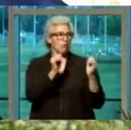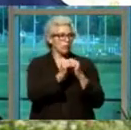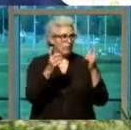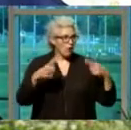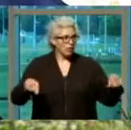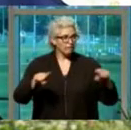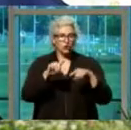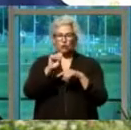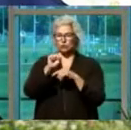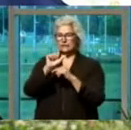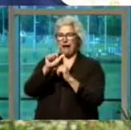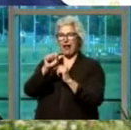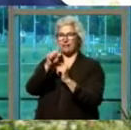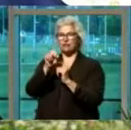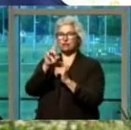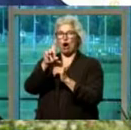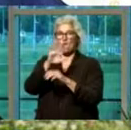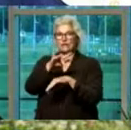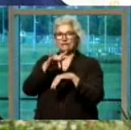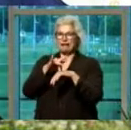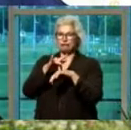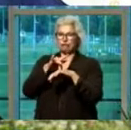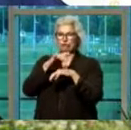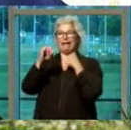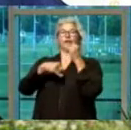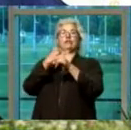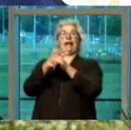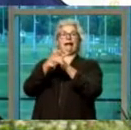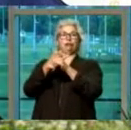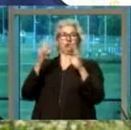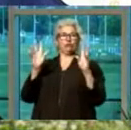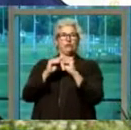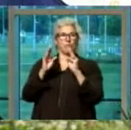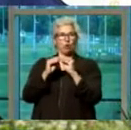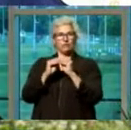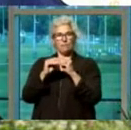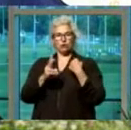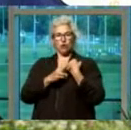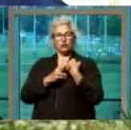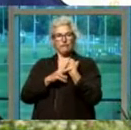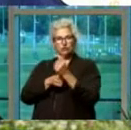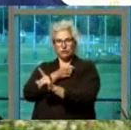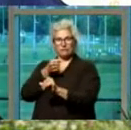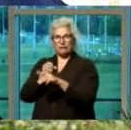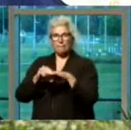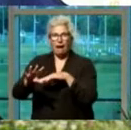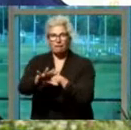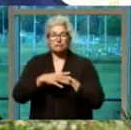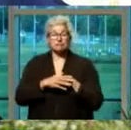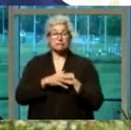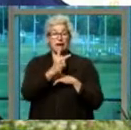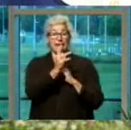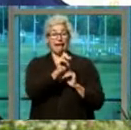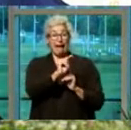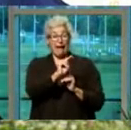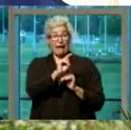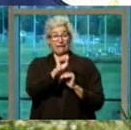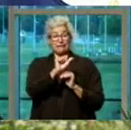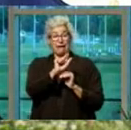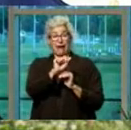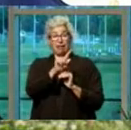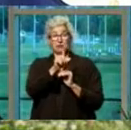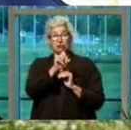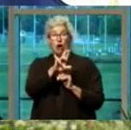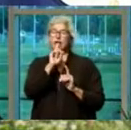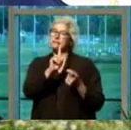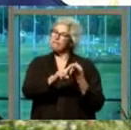at the Salazar Center's International Symposium on Conservation Impact. You know, Ken Salazar is a friend, really